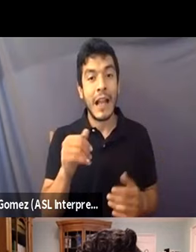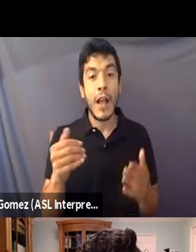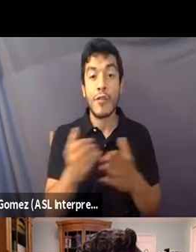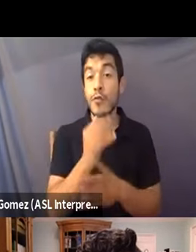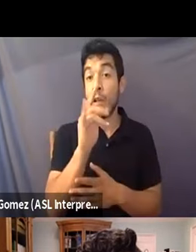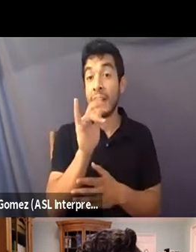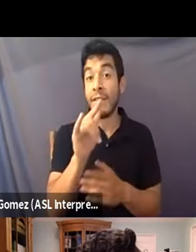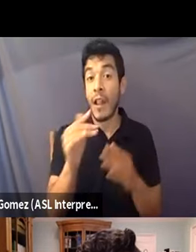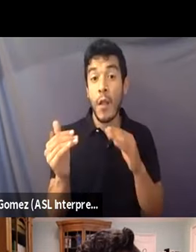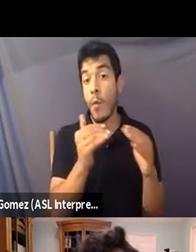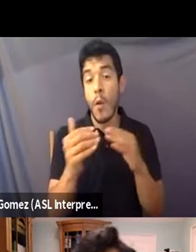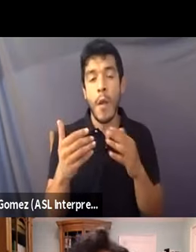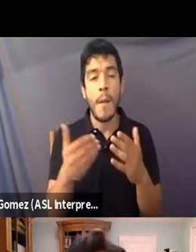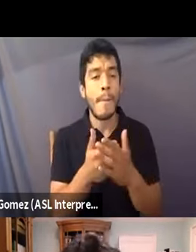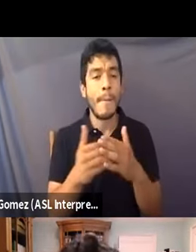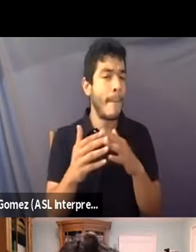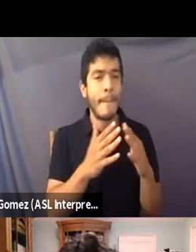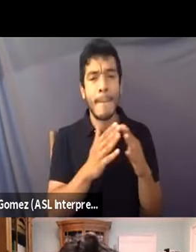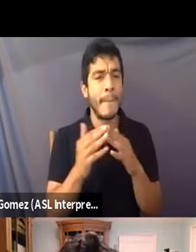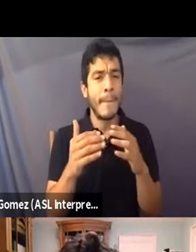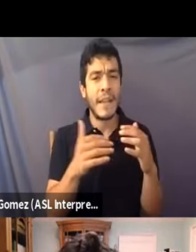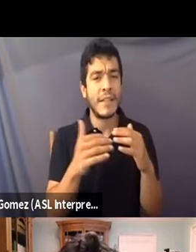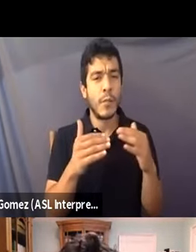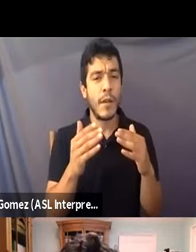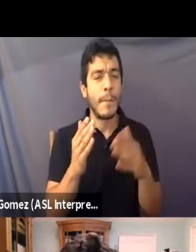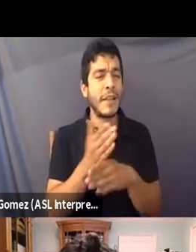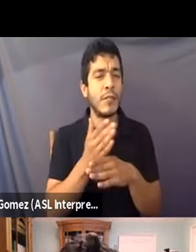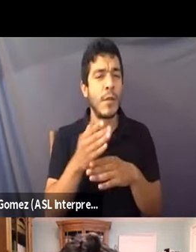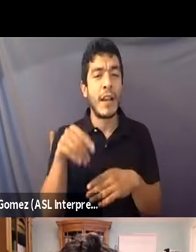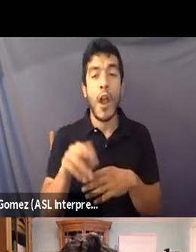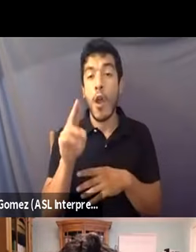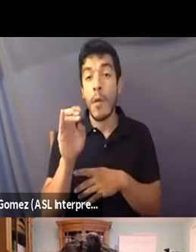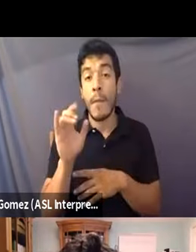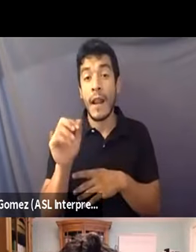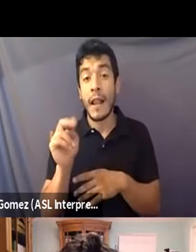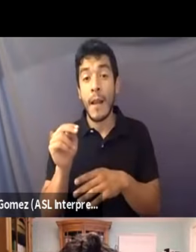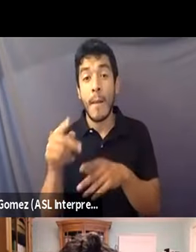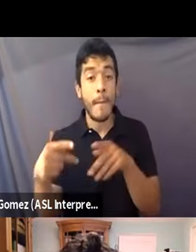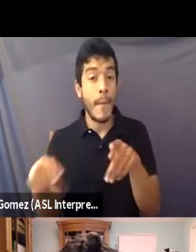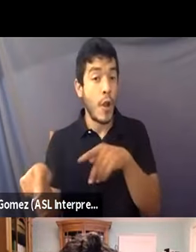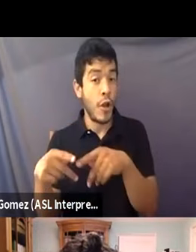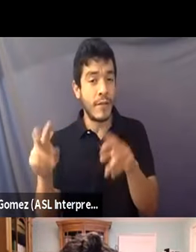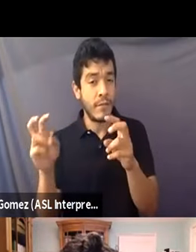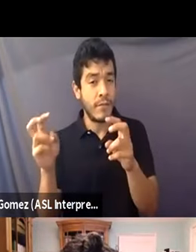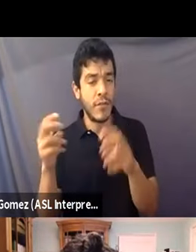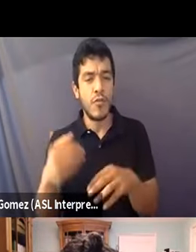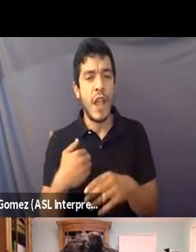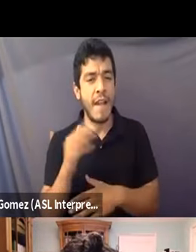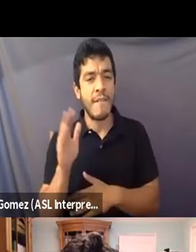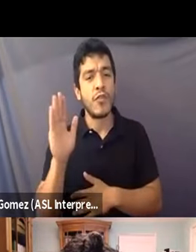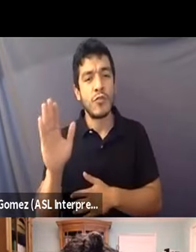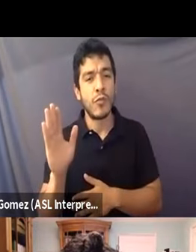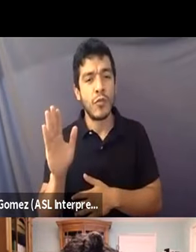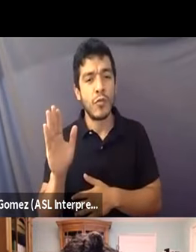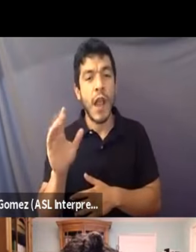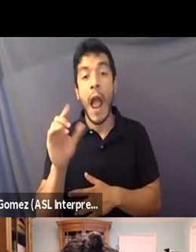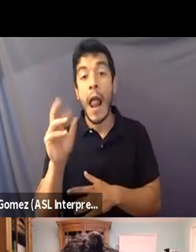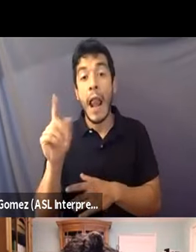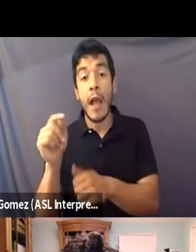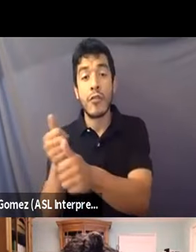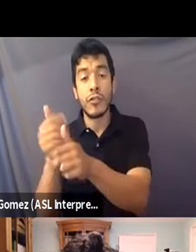this version of the Republican Party, right? That you have your, you know, your clout chasers,